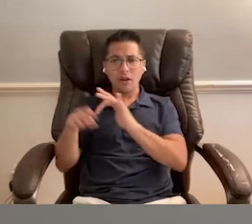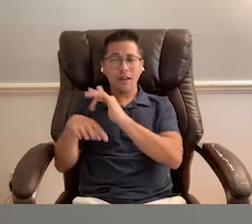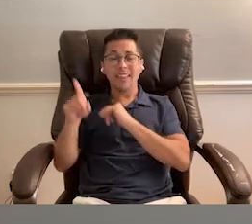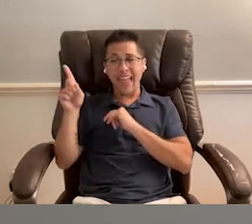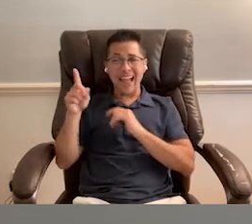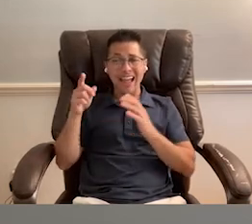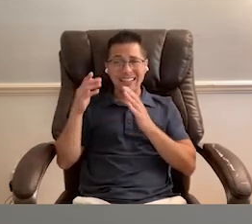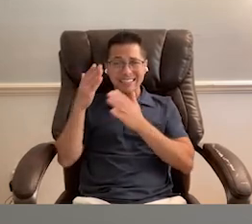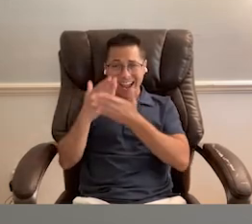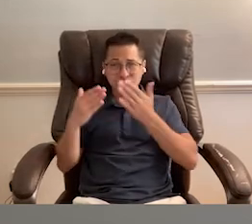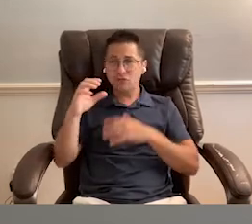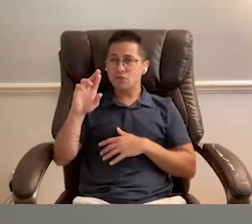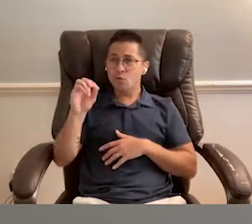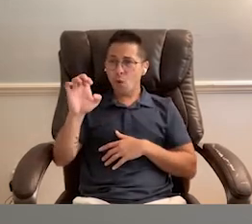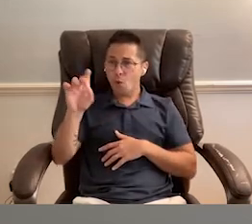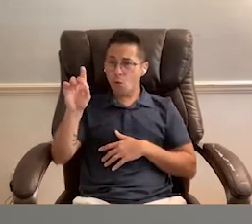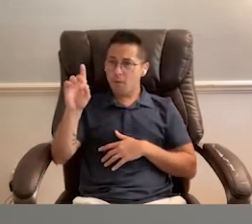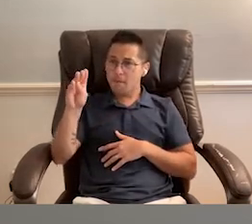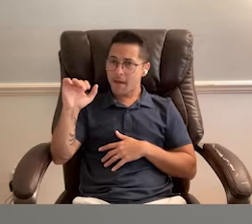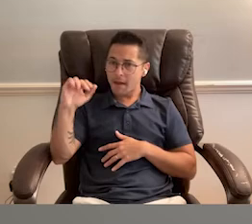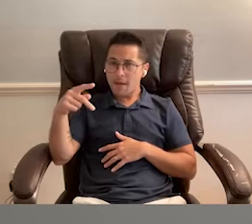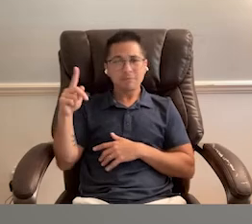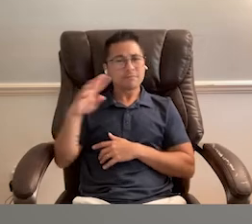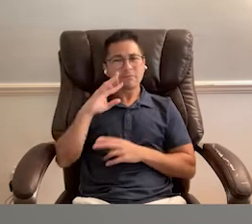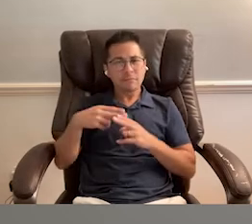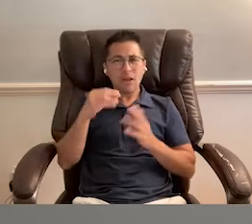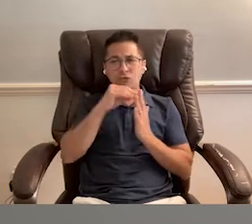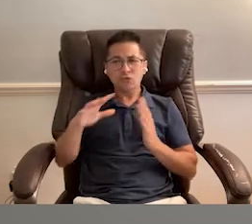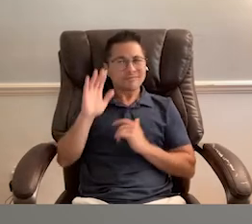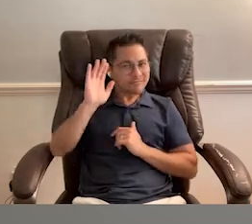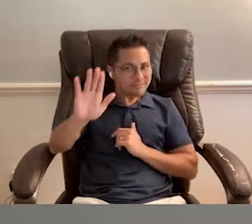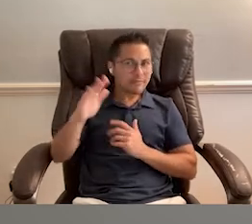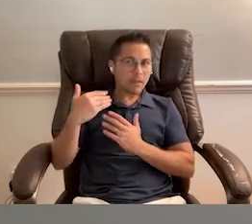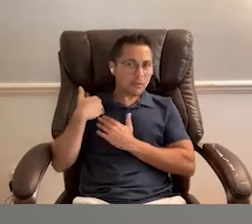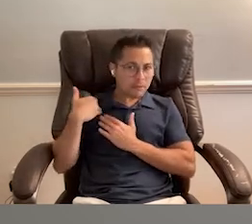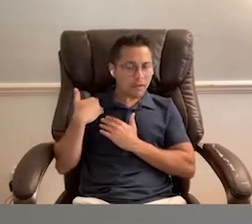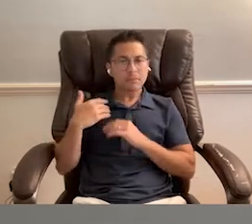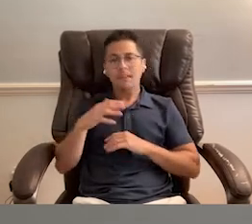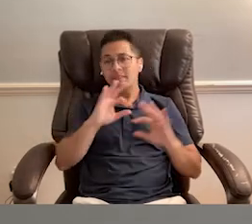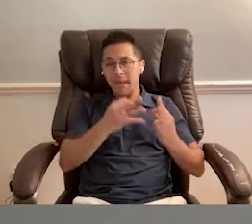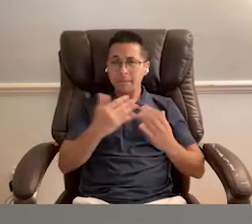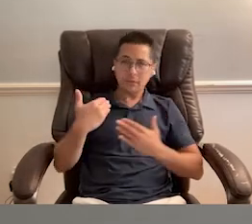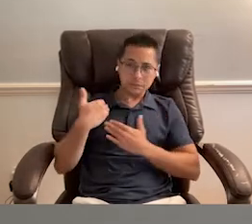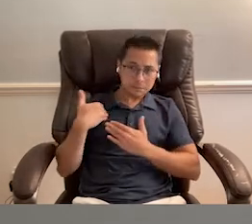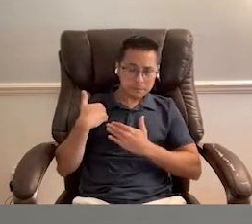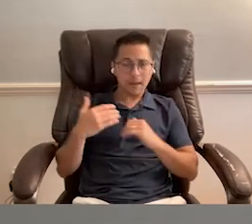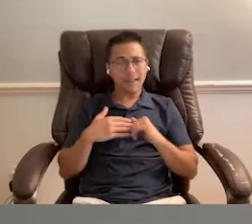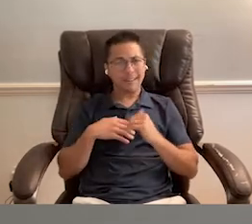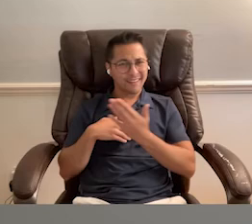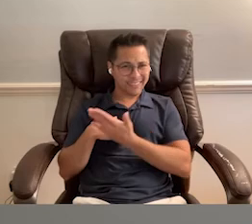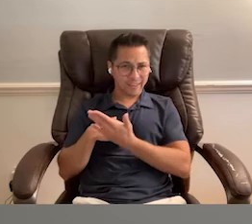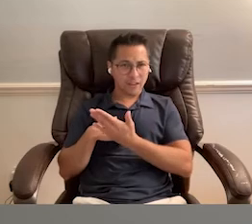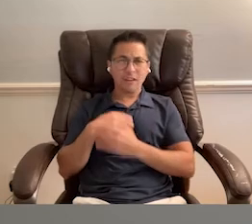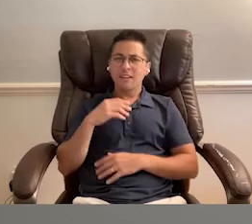that section in the roadmap. It talks about the student's responsibility, the family's responsibility